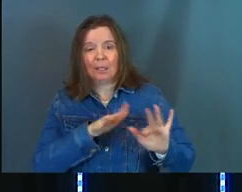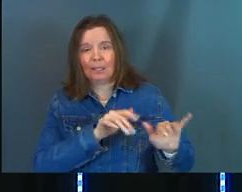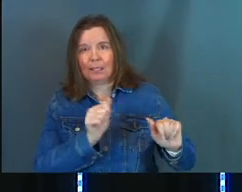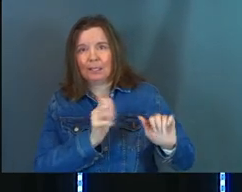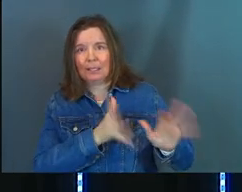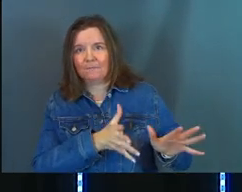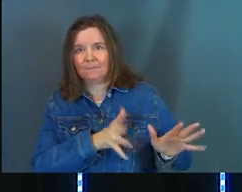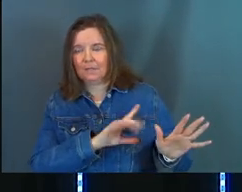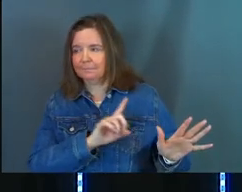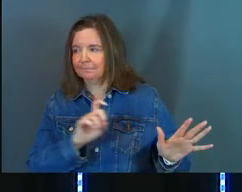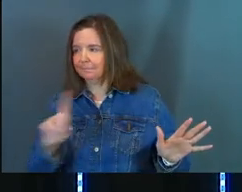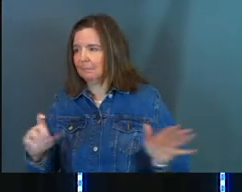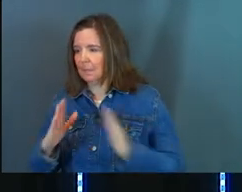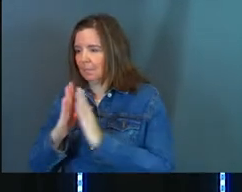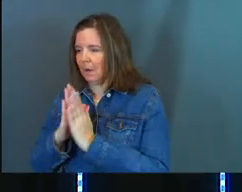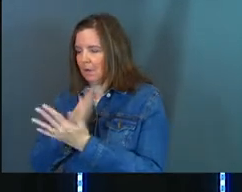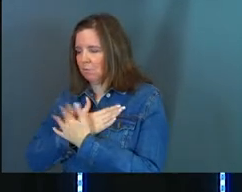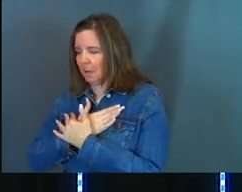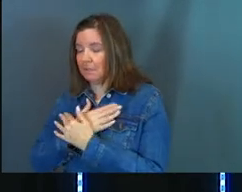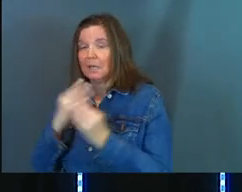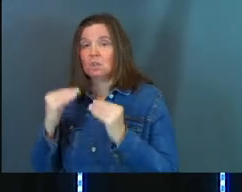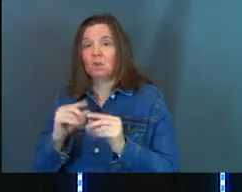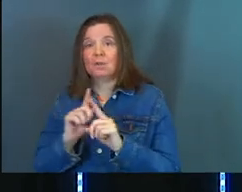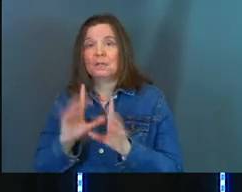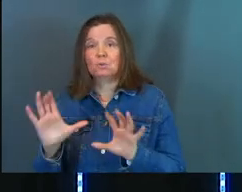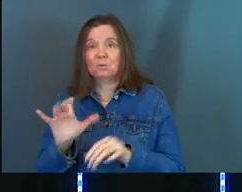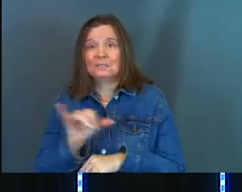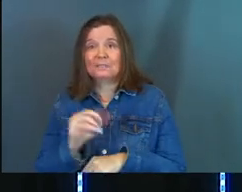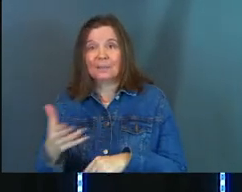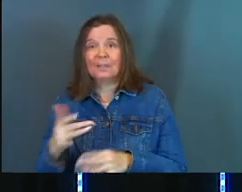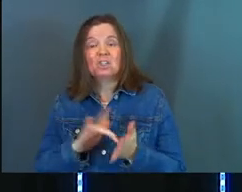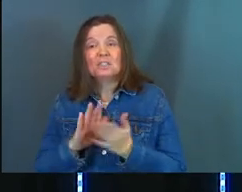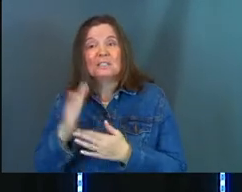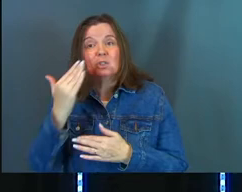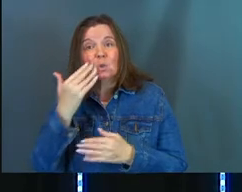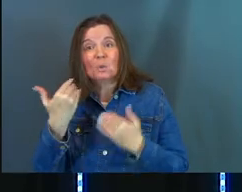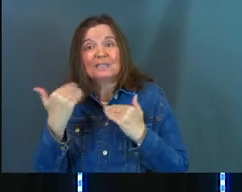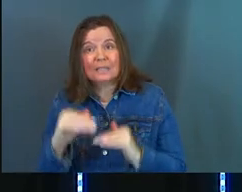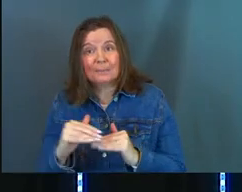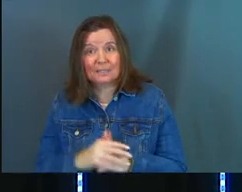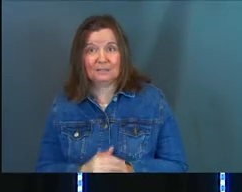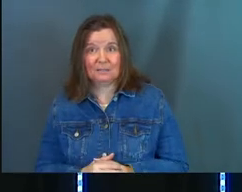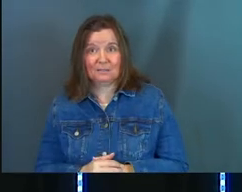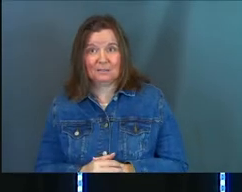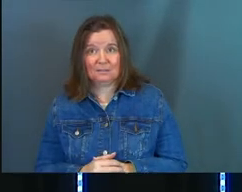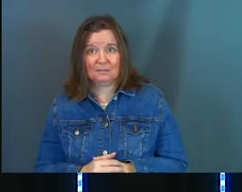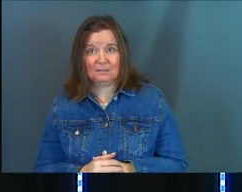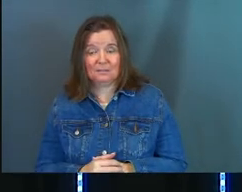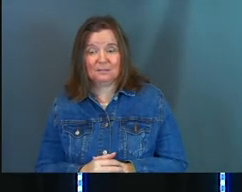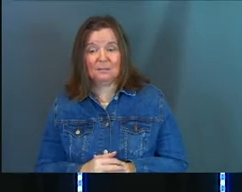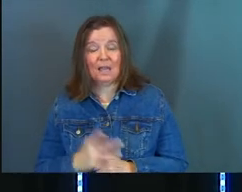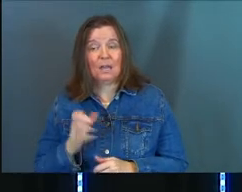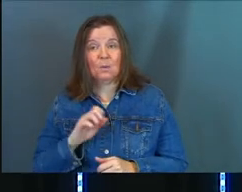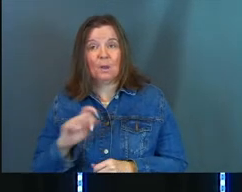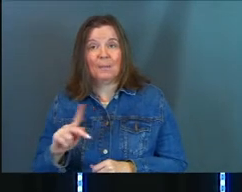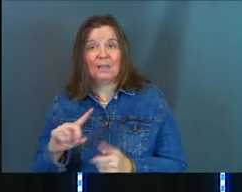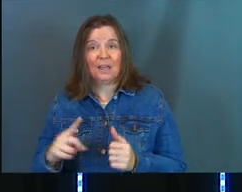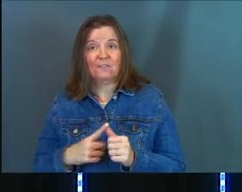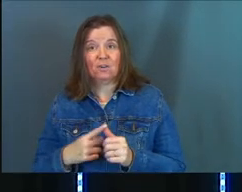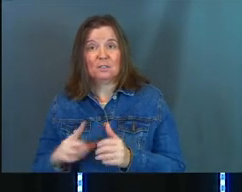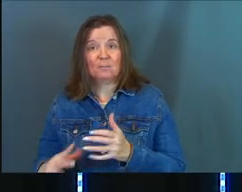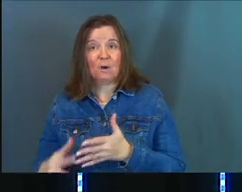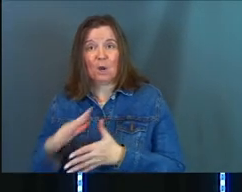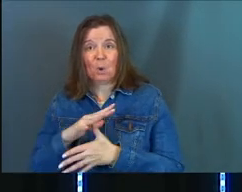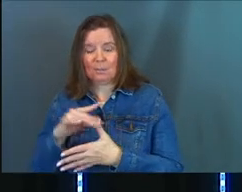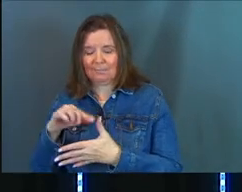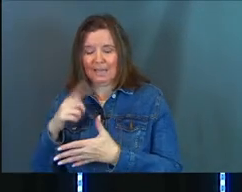he could rest and he could pray. And he taught his disciples to do the same thing. Jesus knew his limits. And he went back to that first